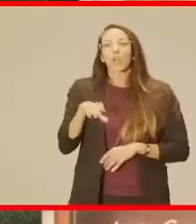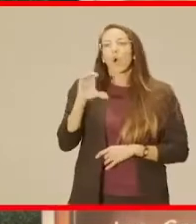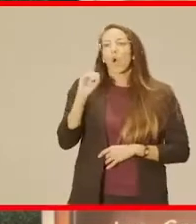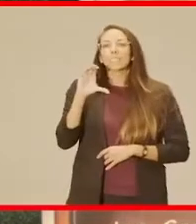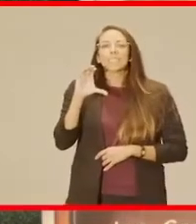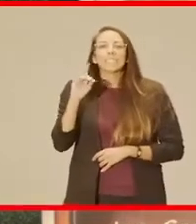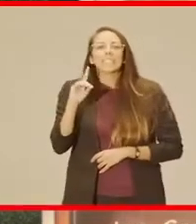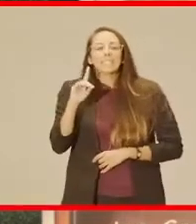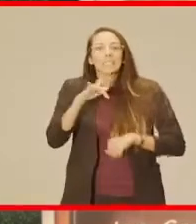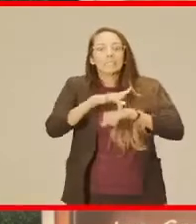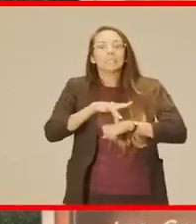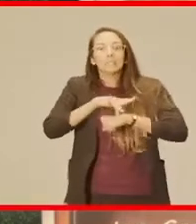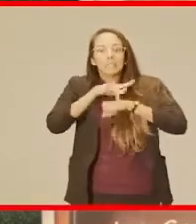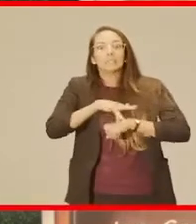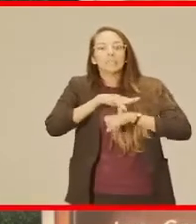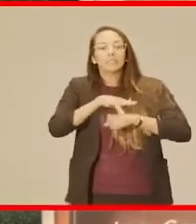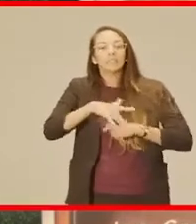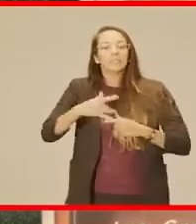OCD.